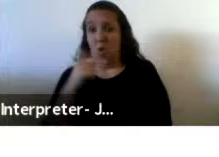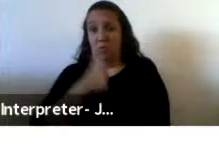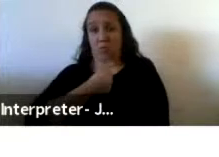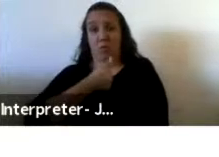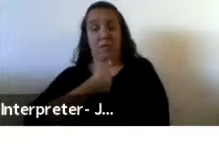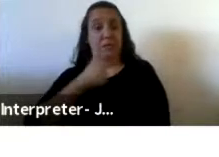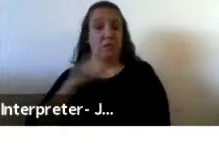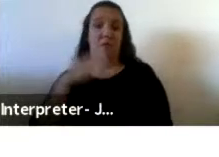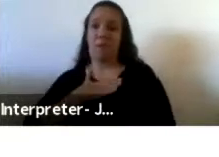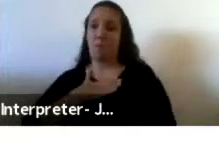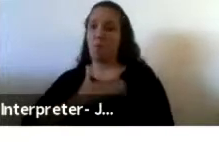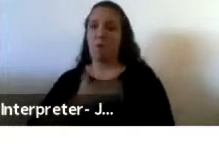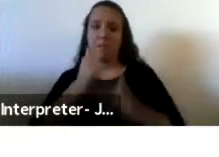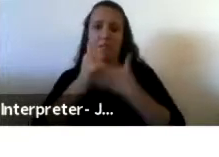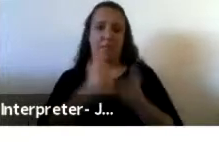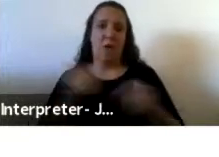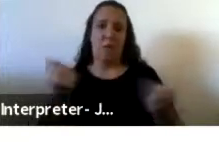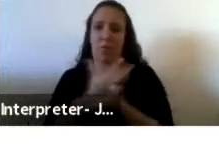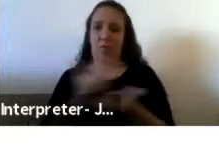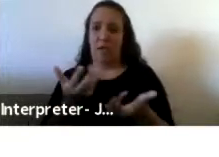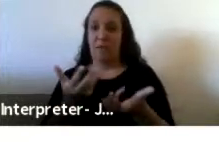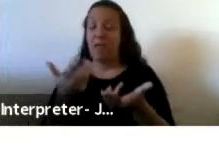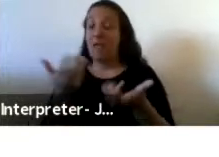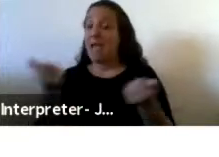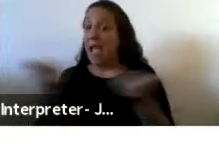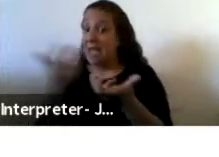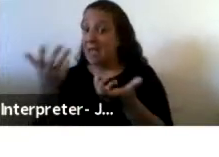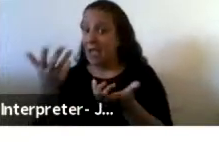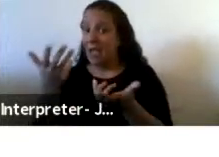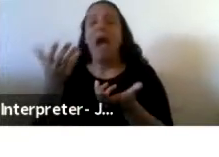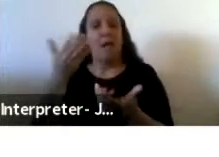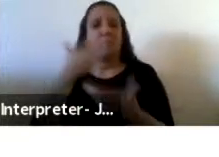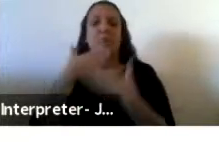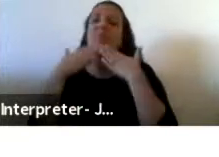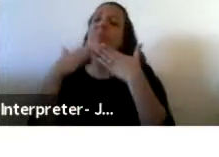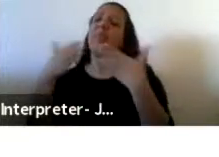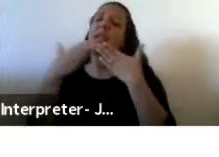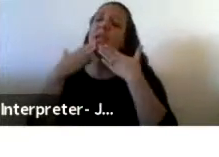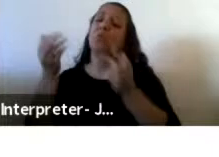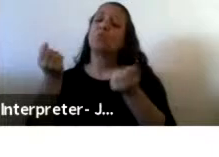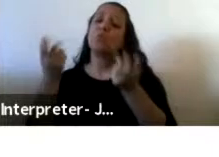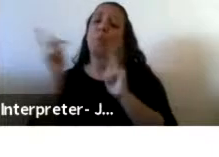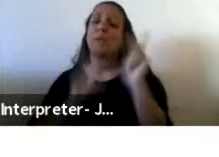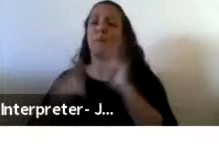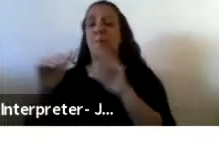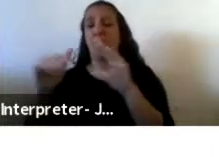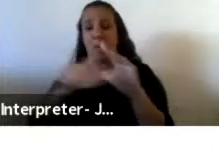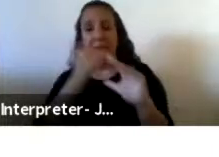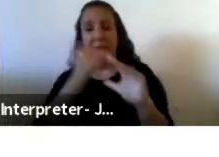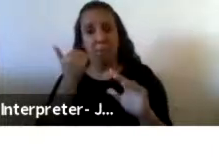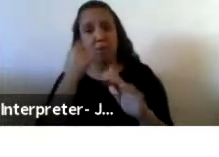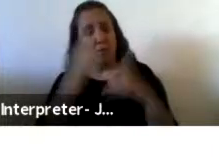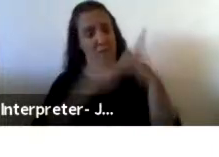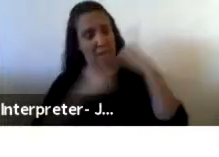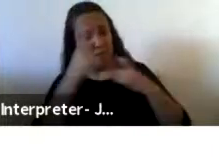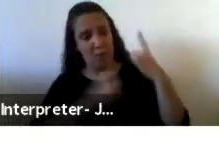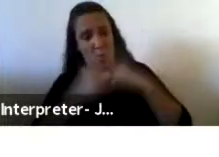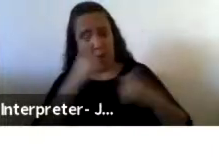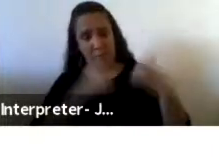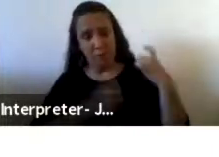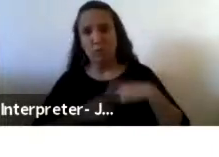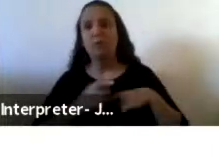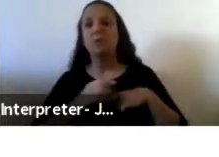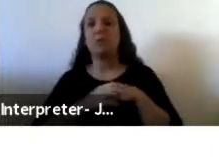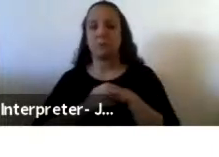listen, and thank you to everyone that actually emailed me prior questions and that I was able to answer and so forth. The overall goal